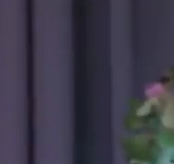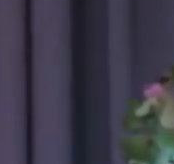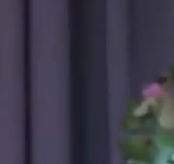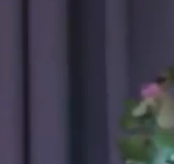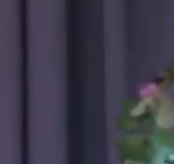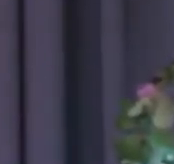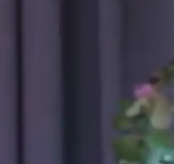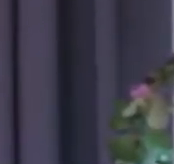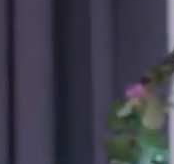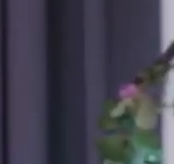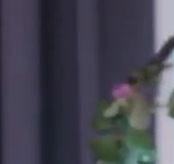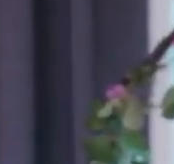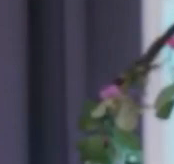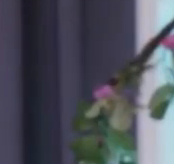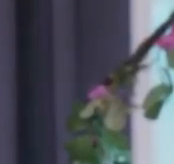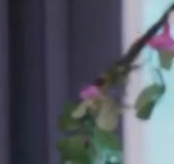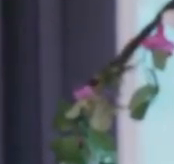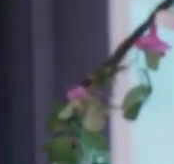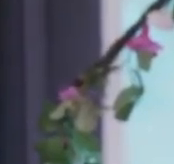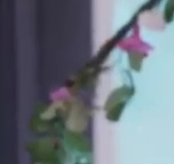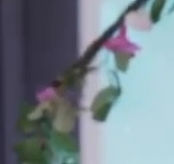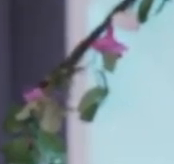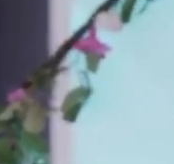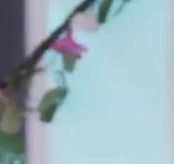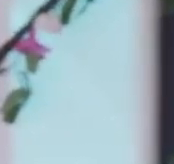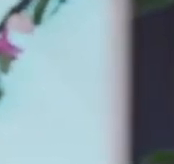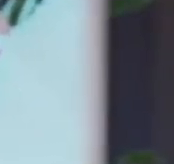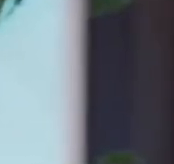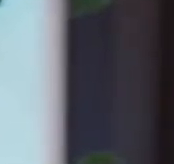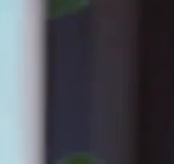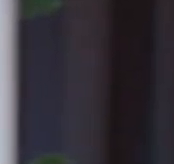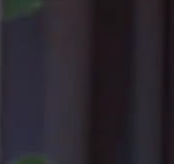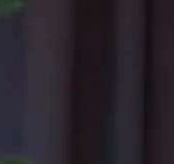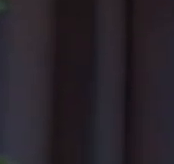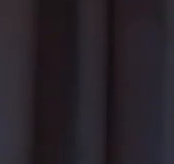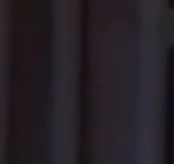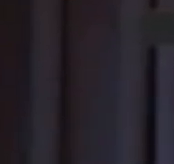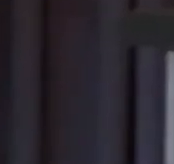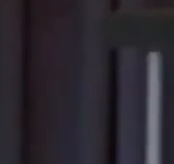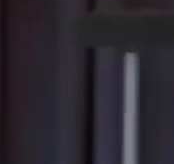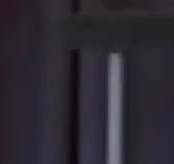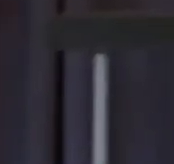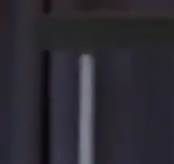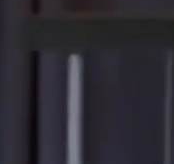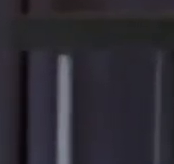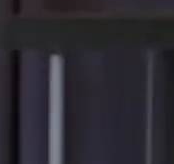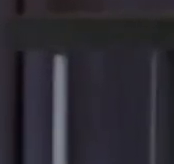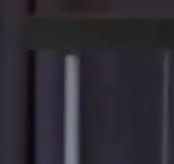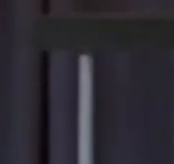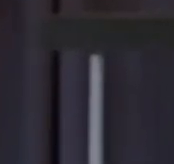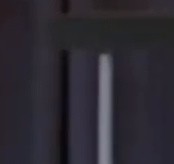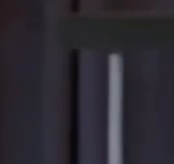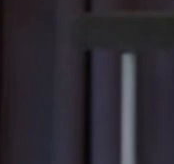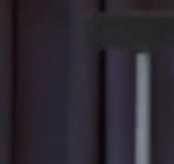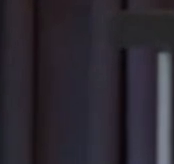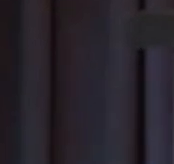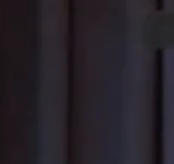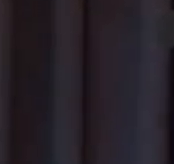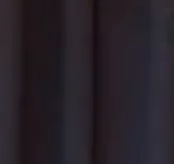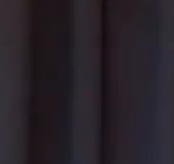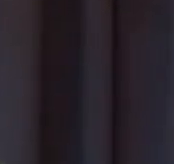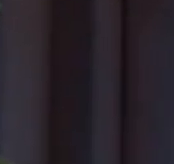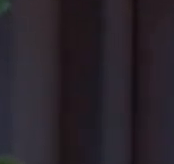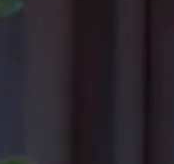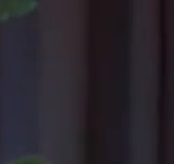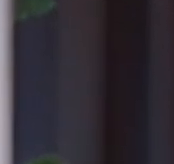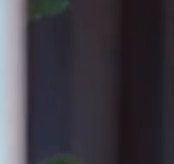called Salt and Light. Tell your neighbor, salt and light. Tell them, you're the salt